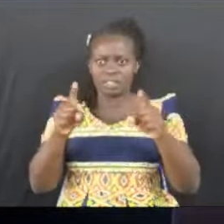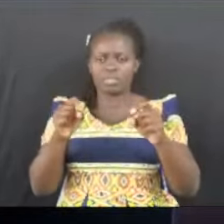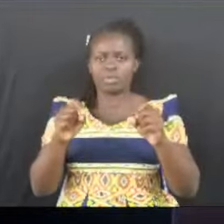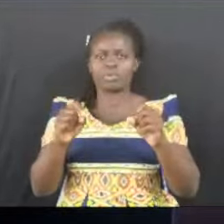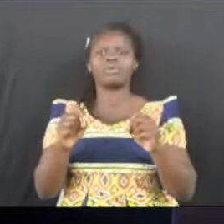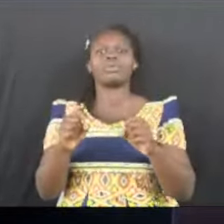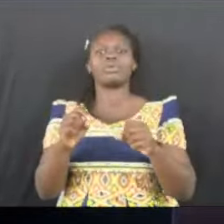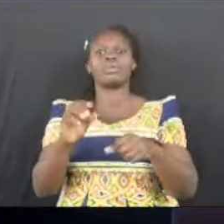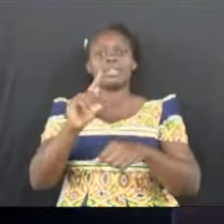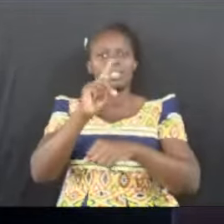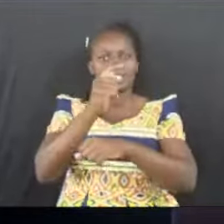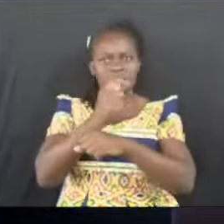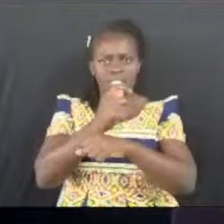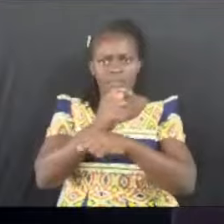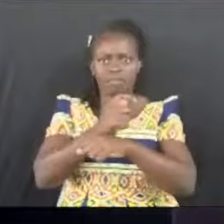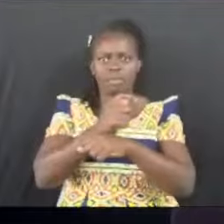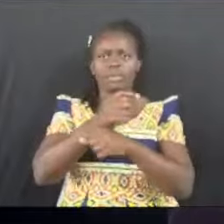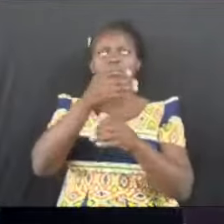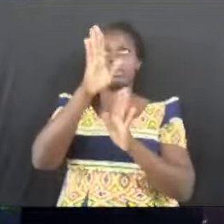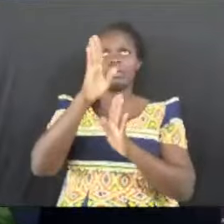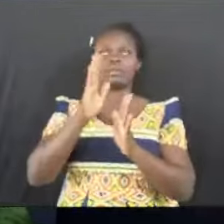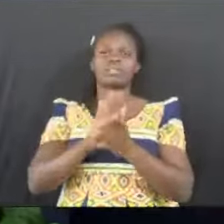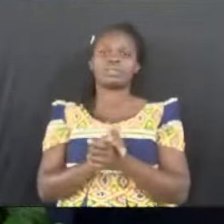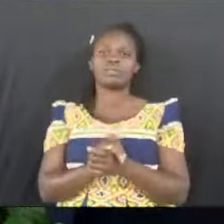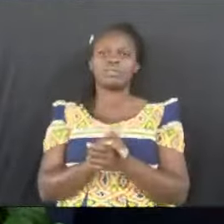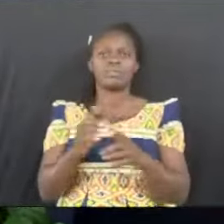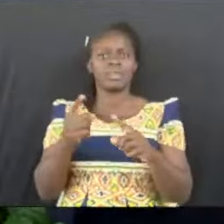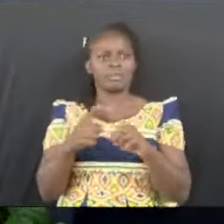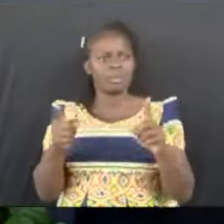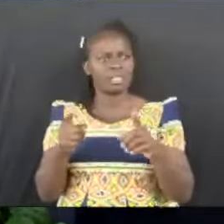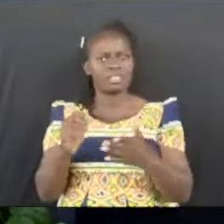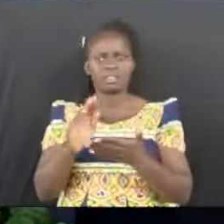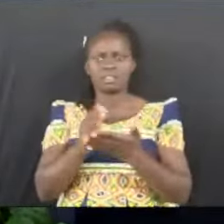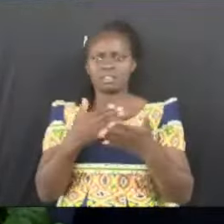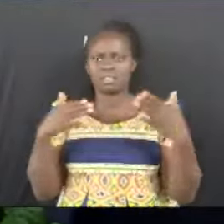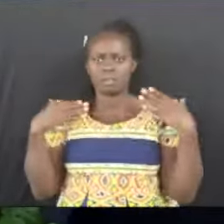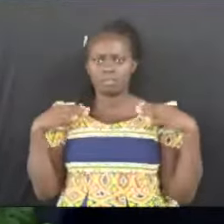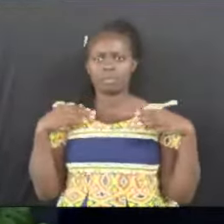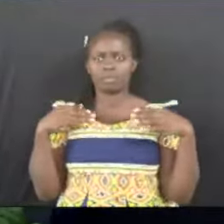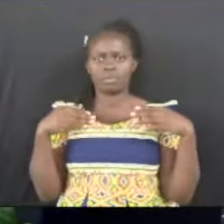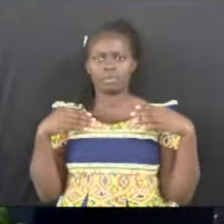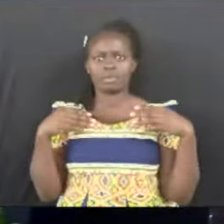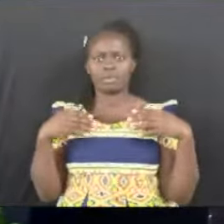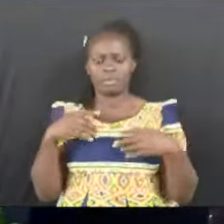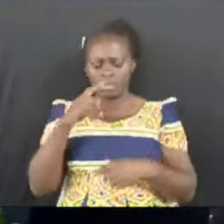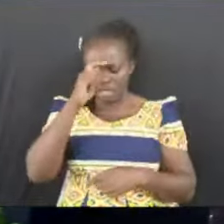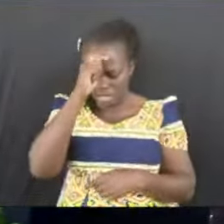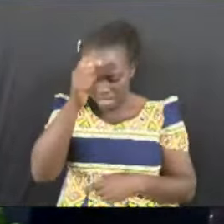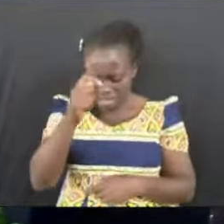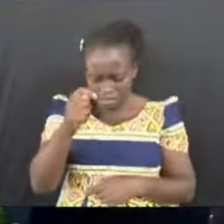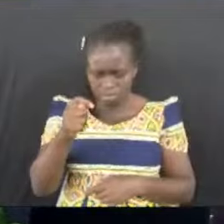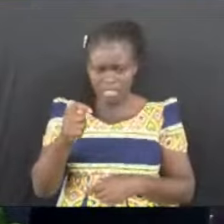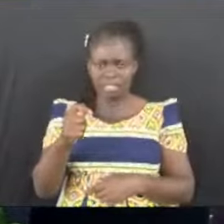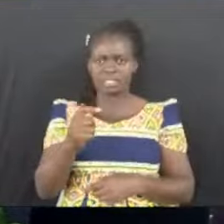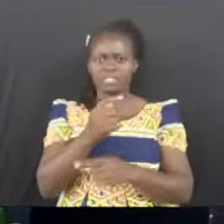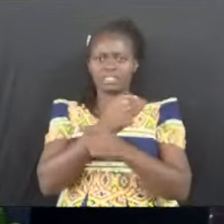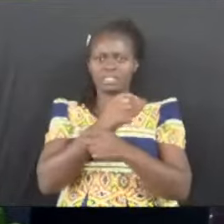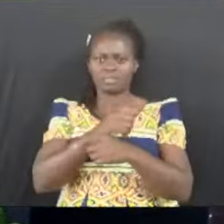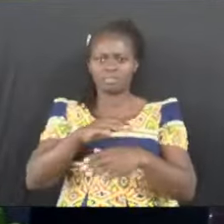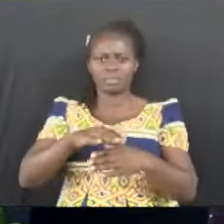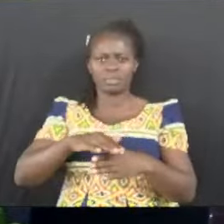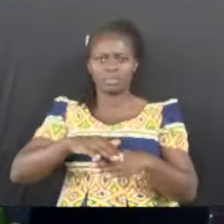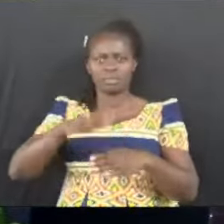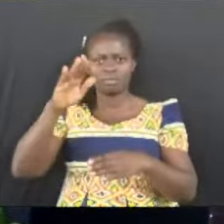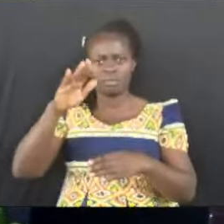know, but people respect more temples than human beings. Isn't that tragic?